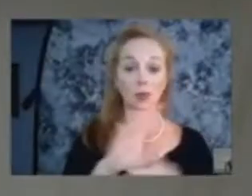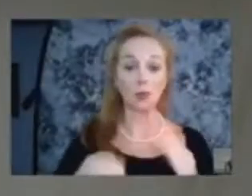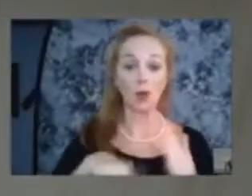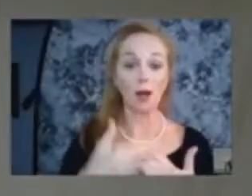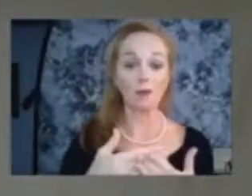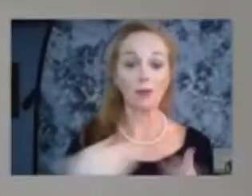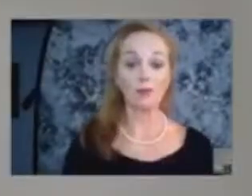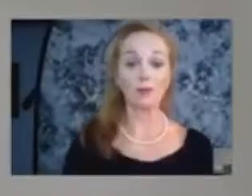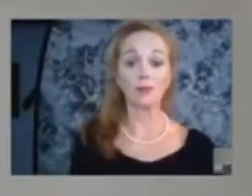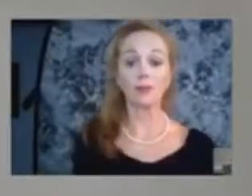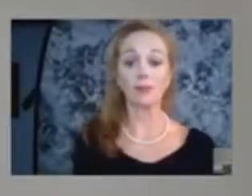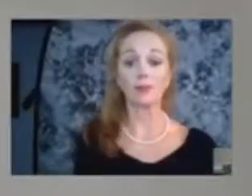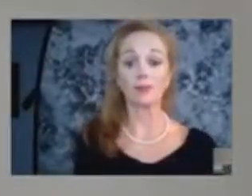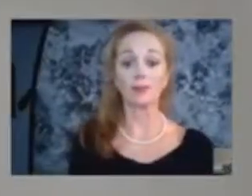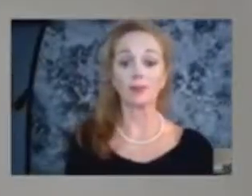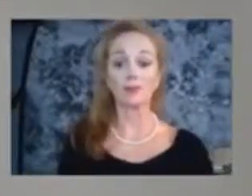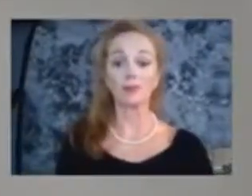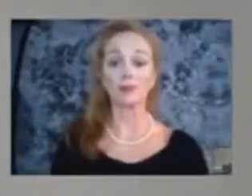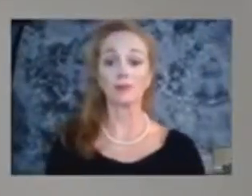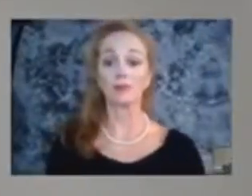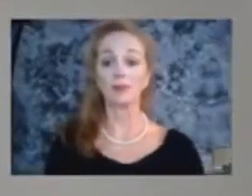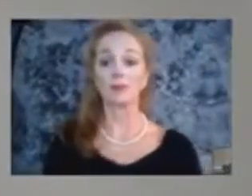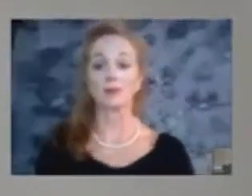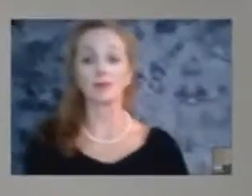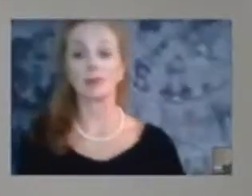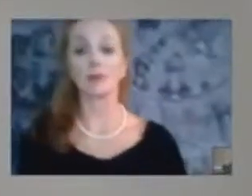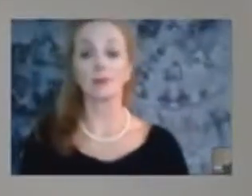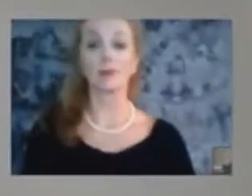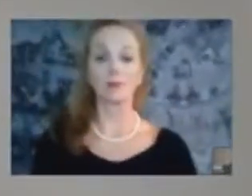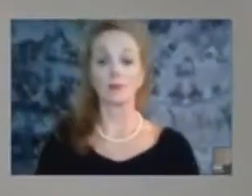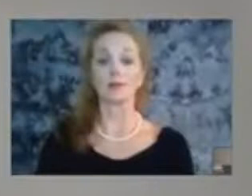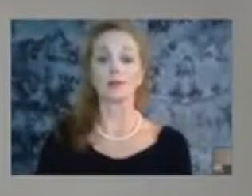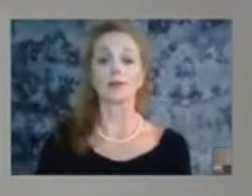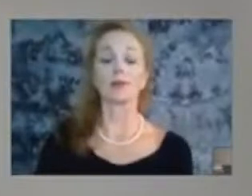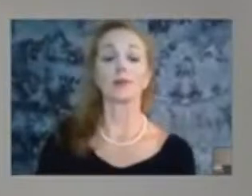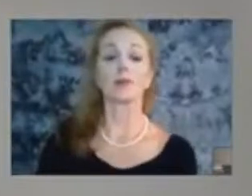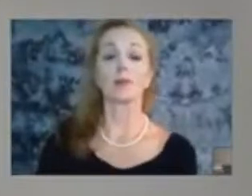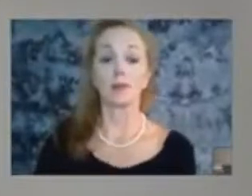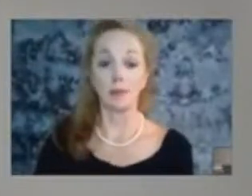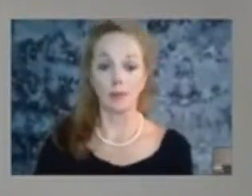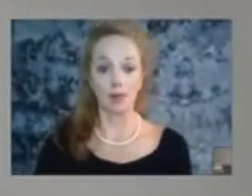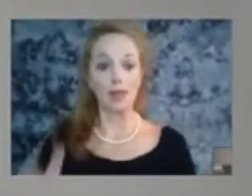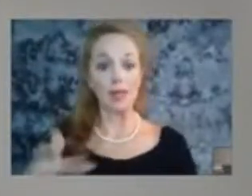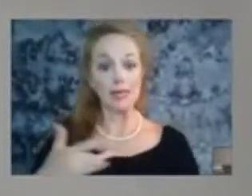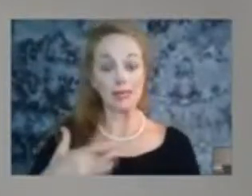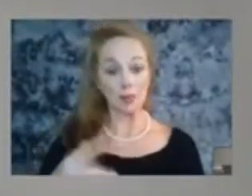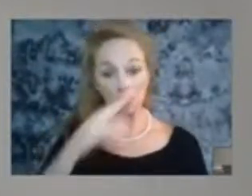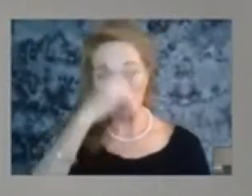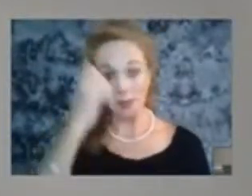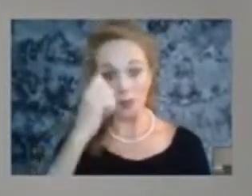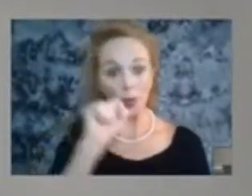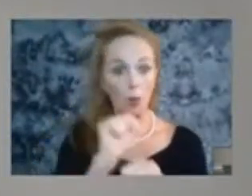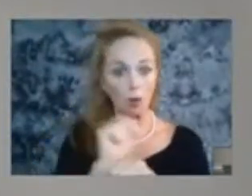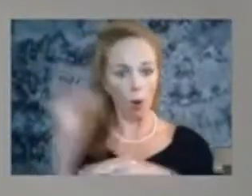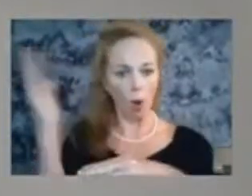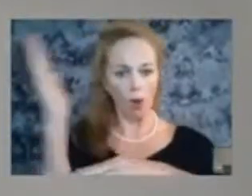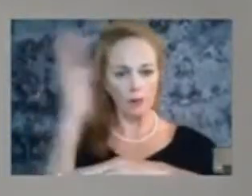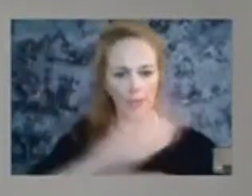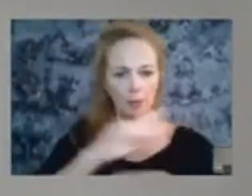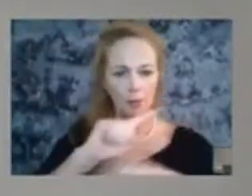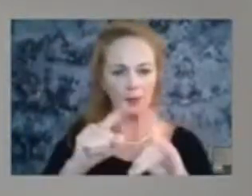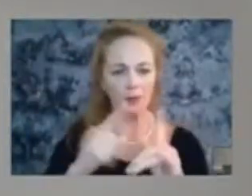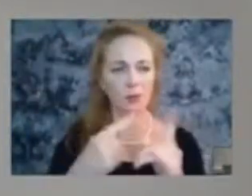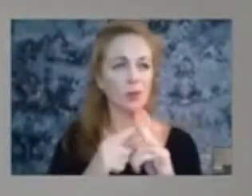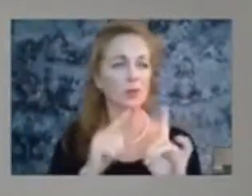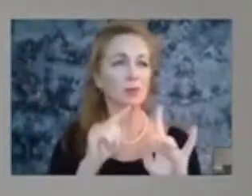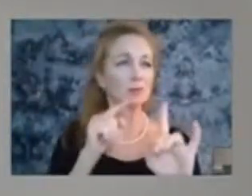summer, in a typical summer, when we don't have students in those buildings, we can work all day long. But when you do those optimizations and you're tearing